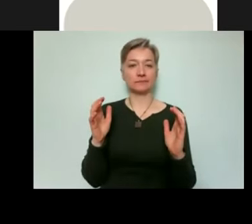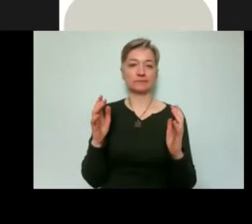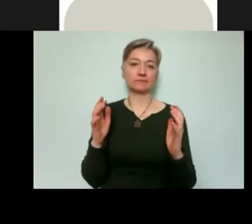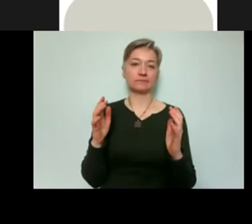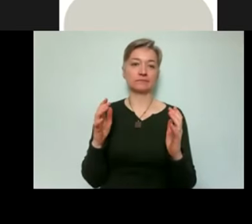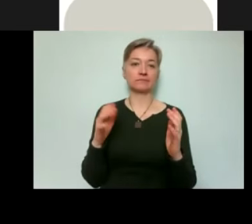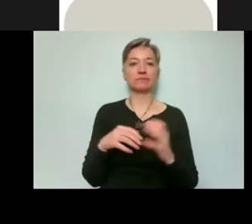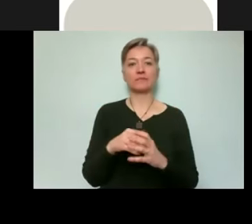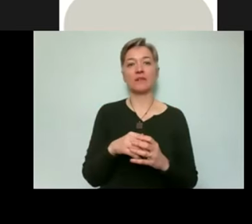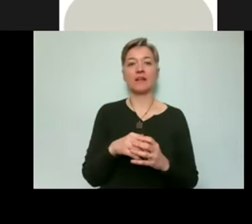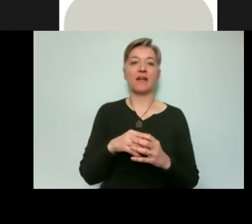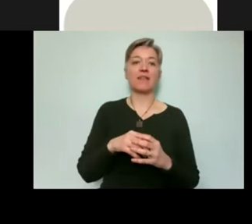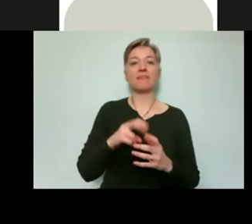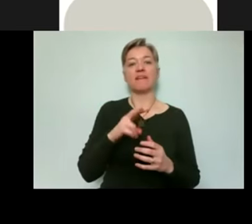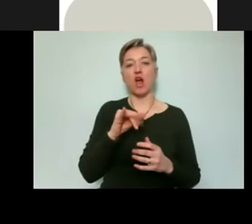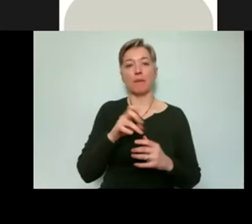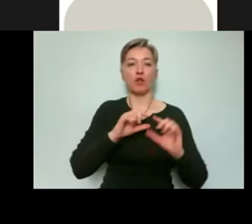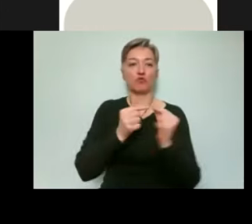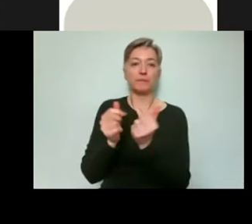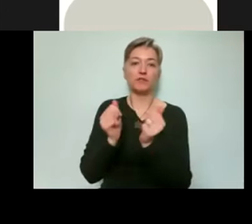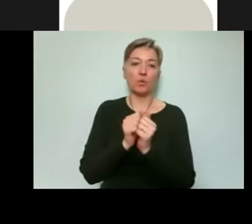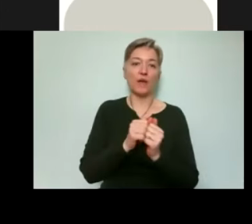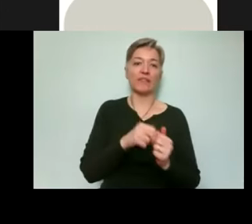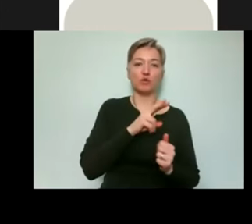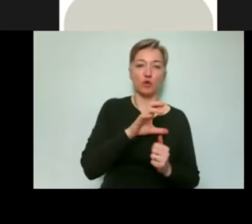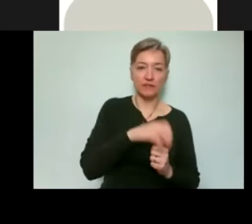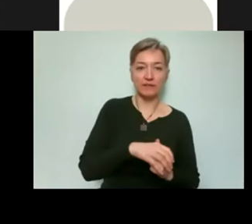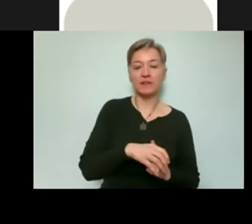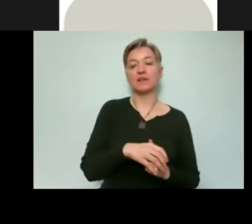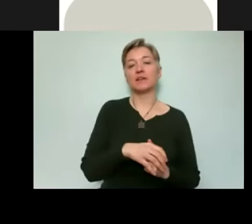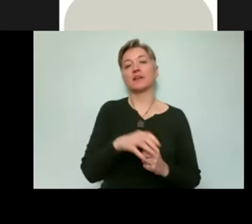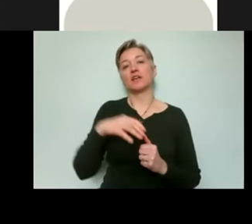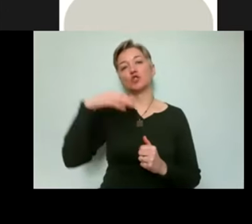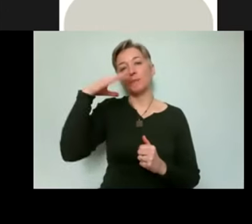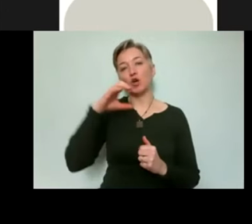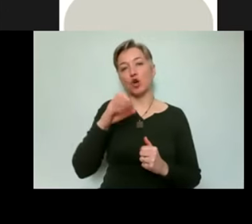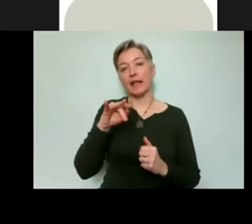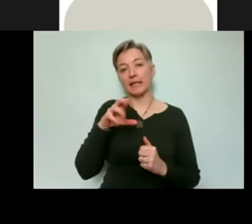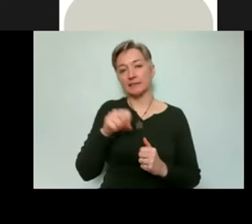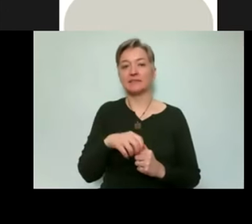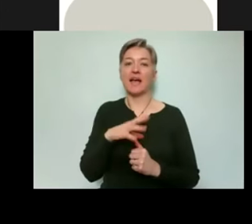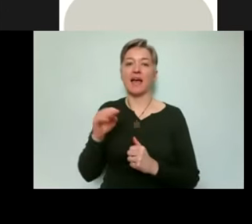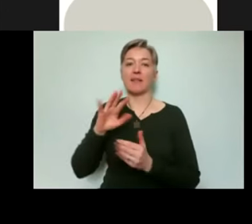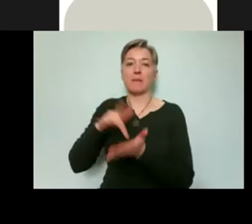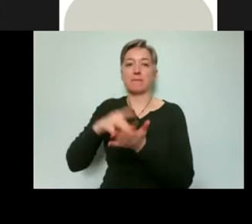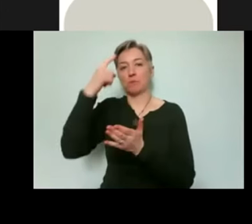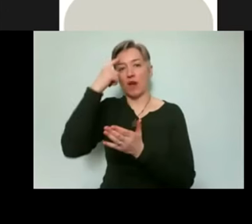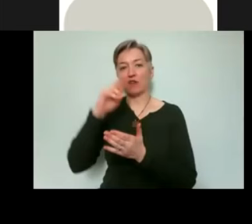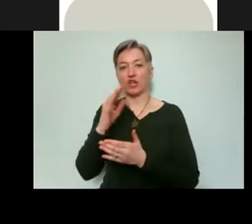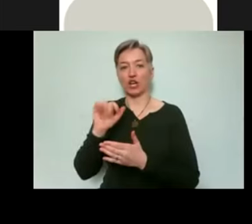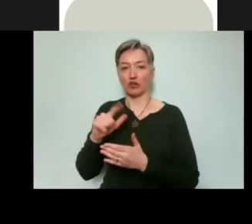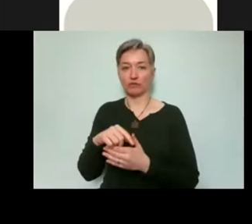contribution of the variable groups in visual cortex, superior colliculus, and also the midbrain reticular nucleus. And in all